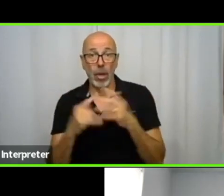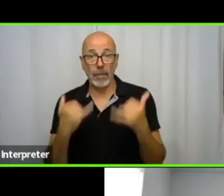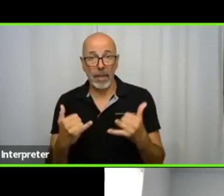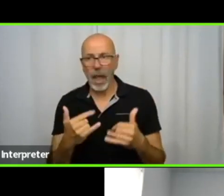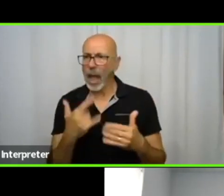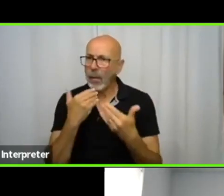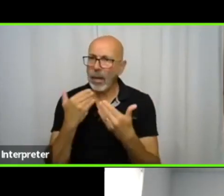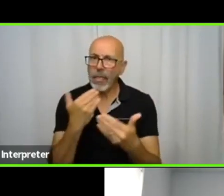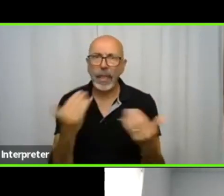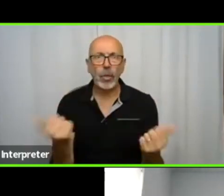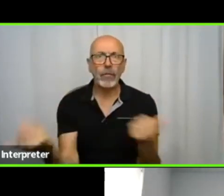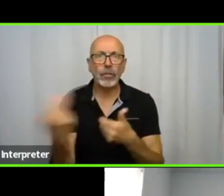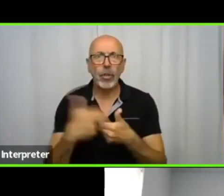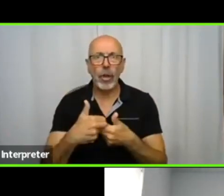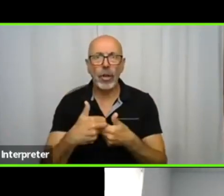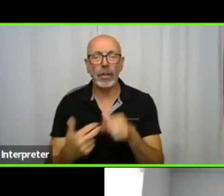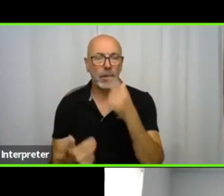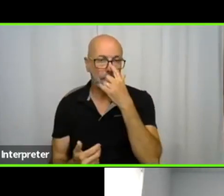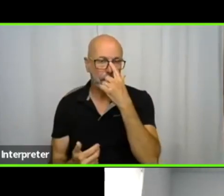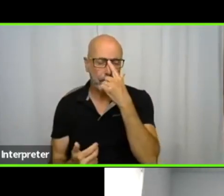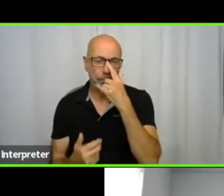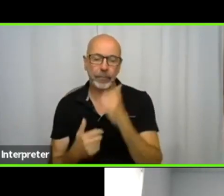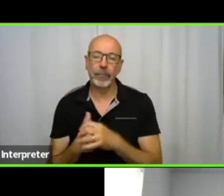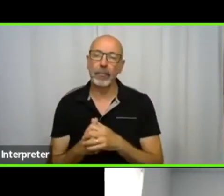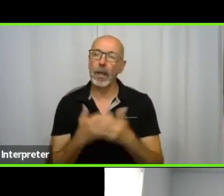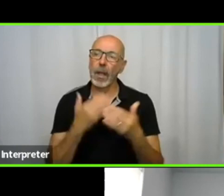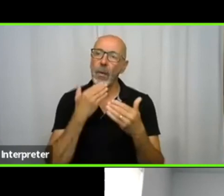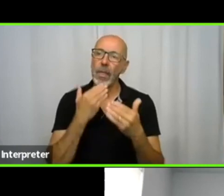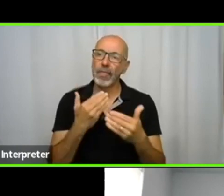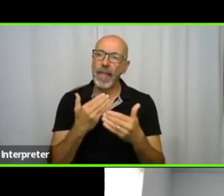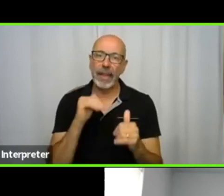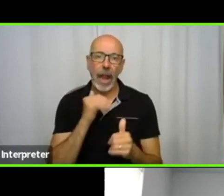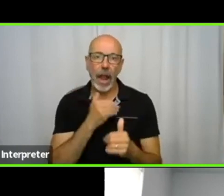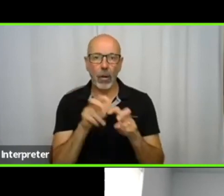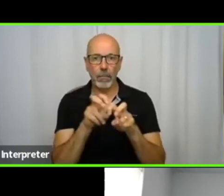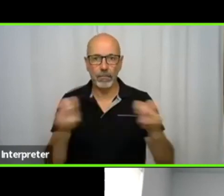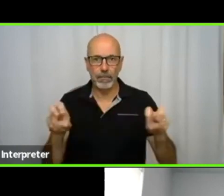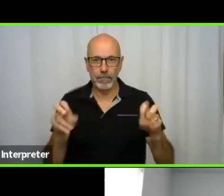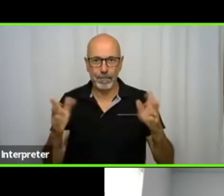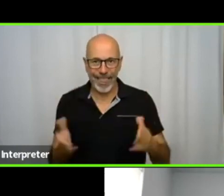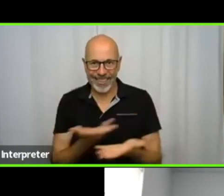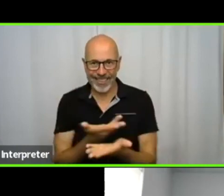I want to thank our panelists